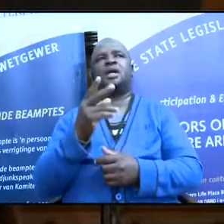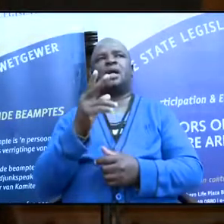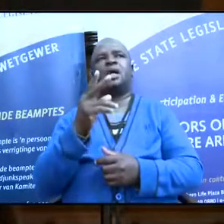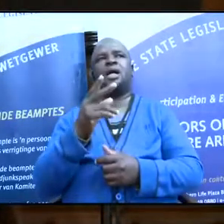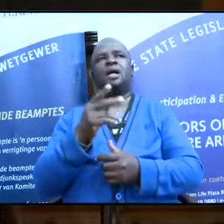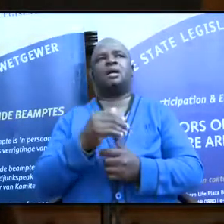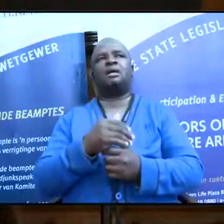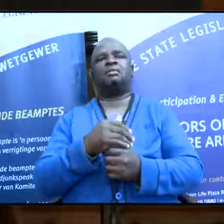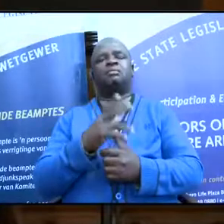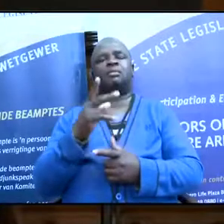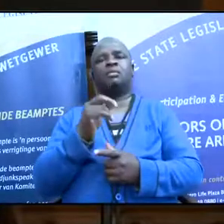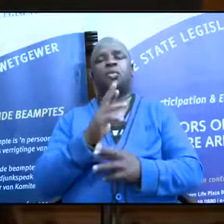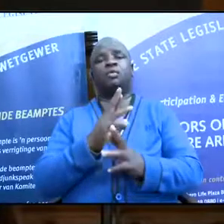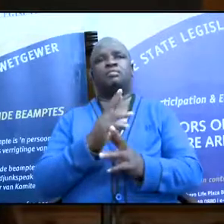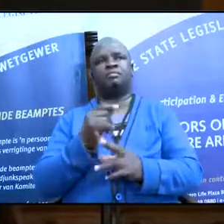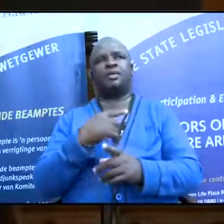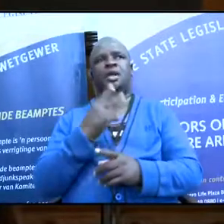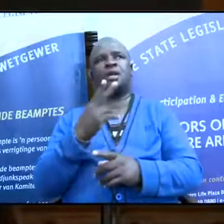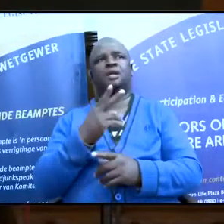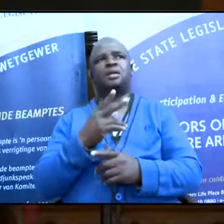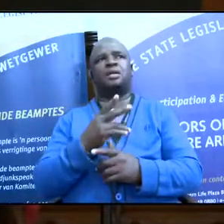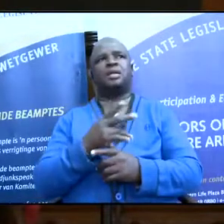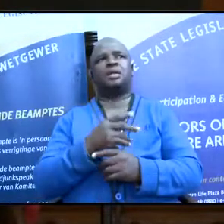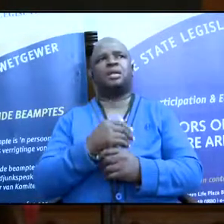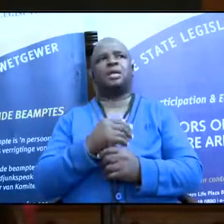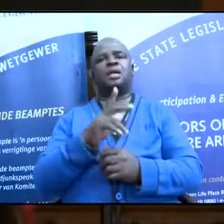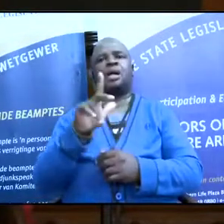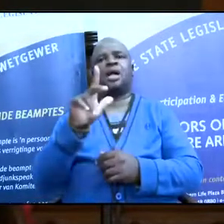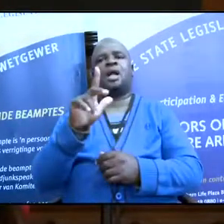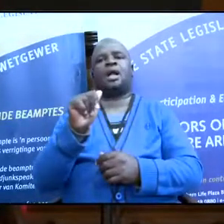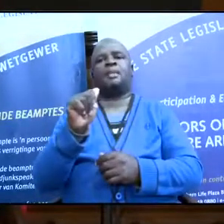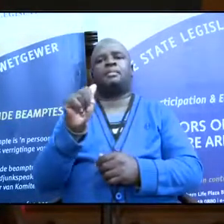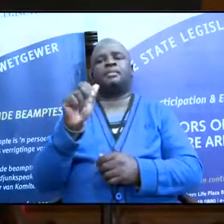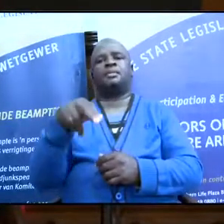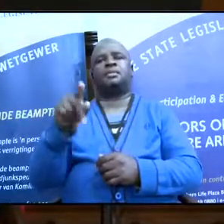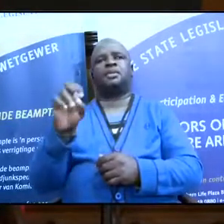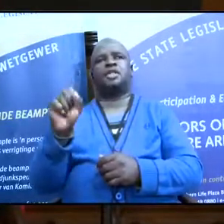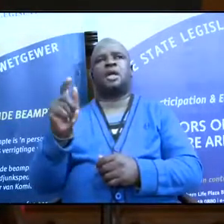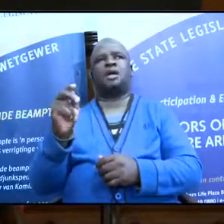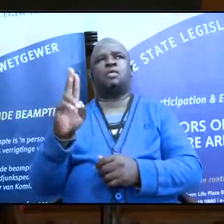i hope ki visa and our kidnap sound